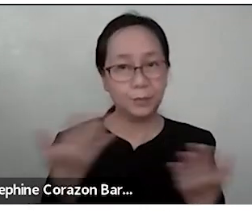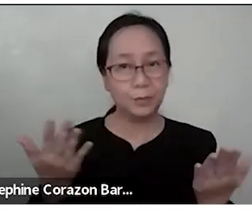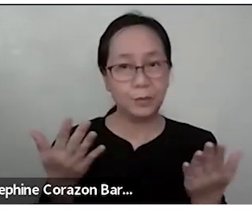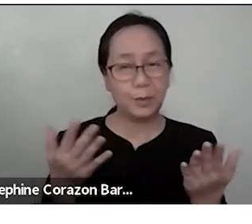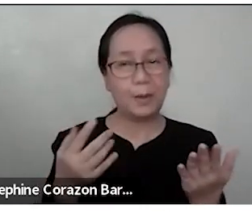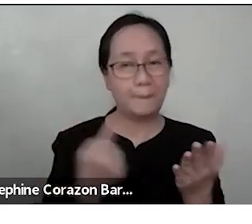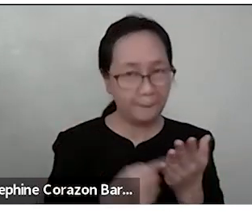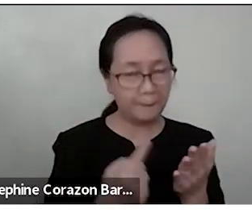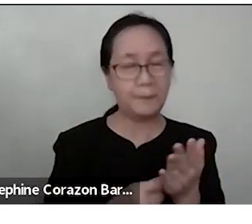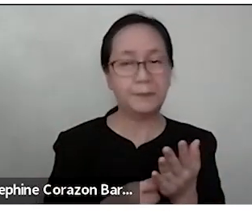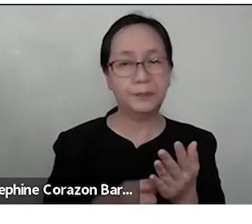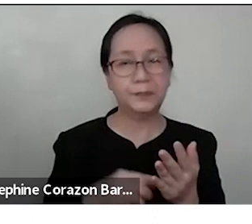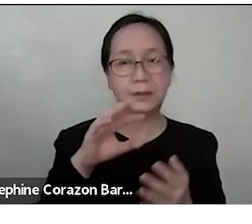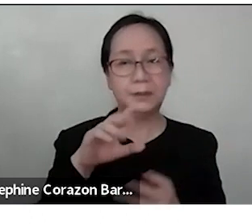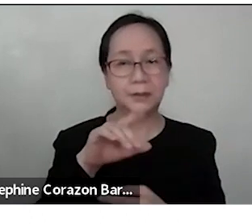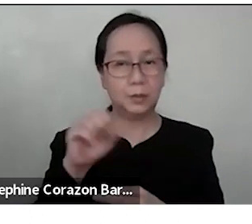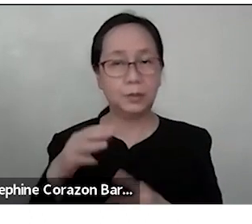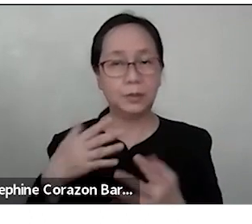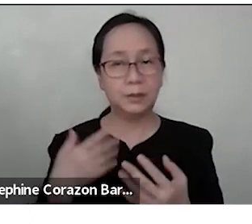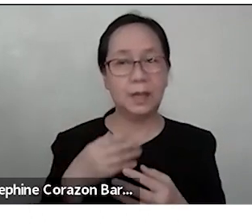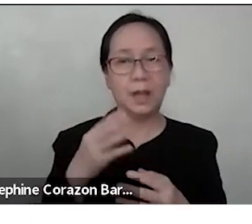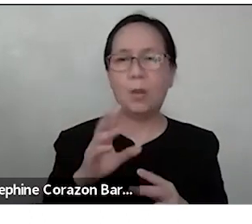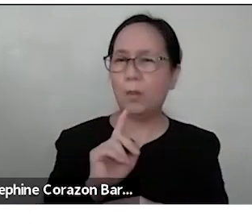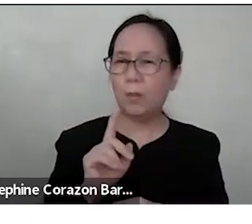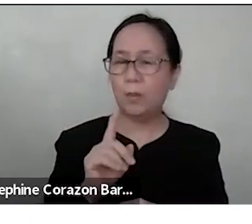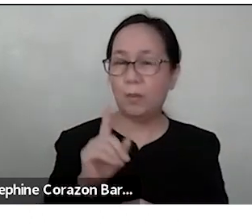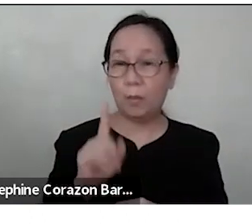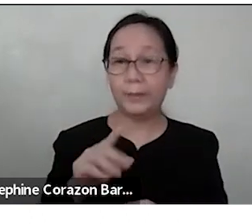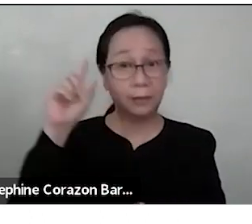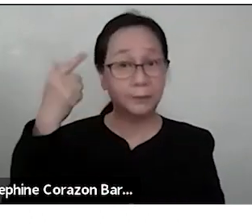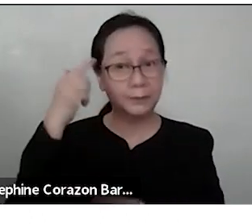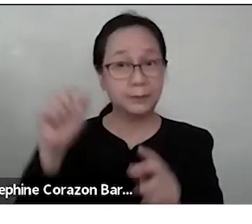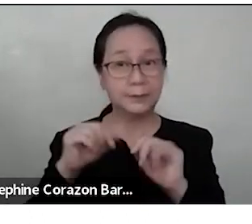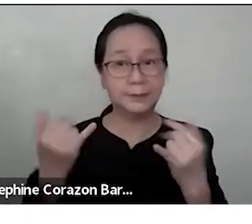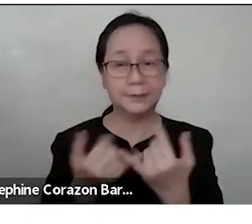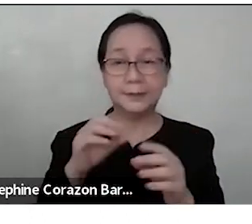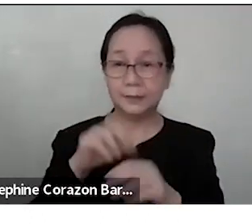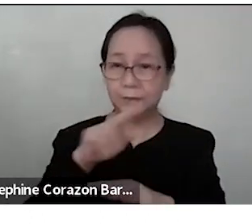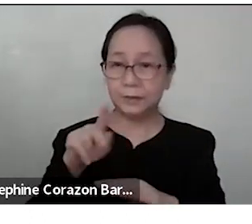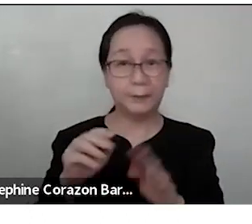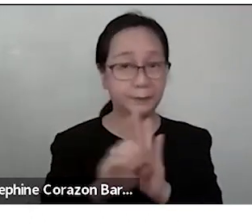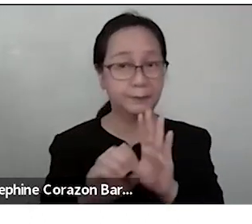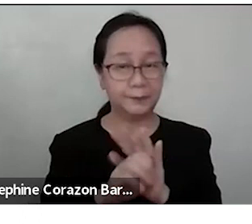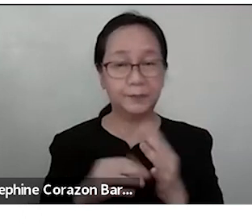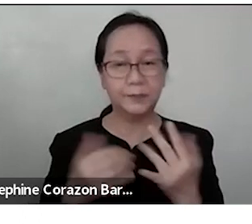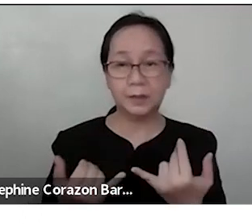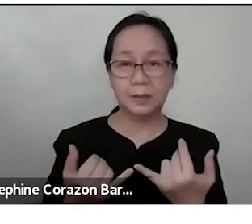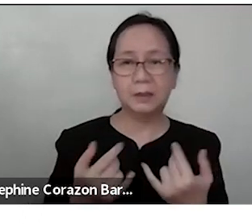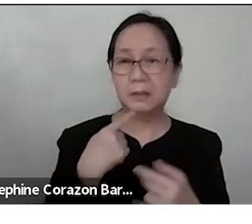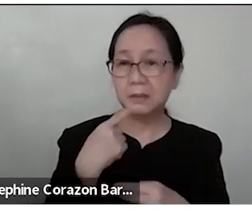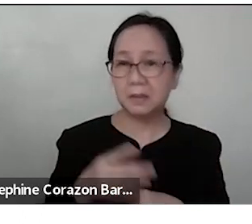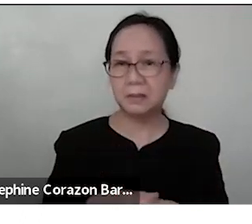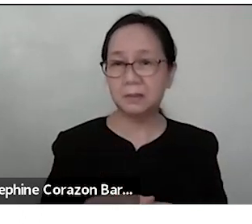the discussion for us as CSOs because as one government agency in the Philippines, for instance, they said